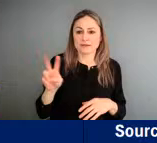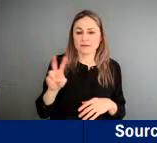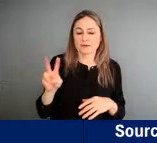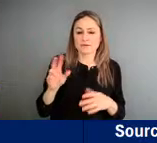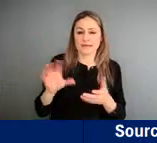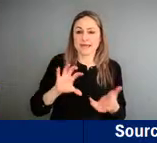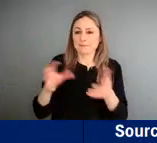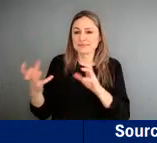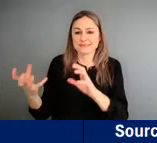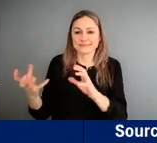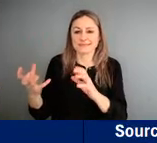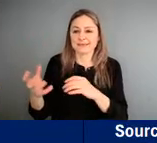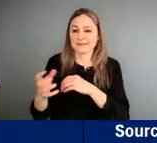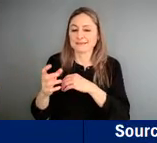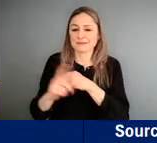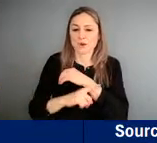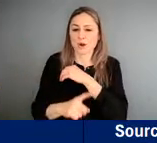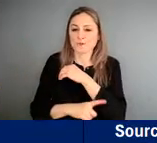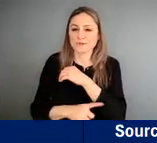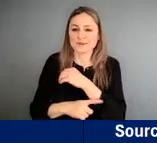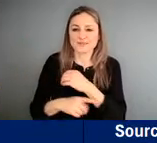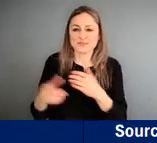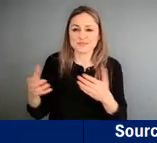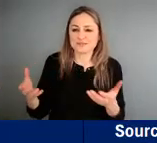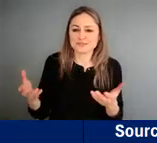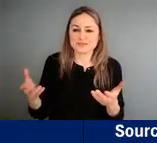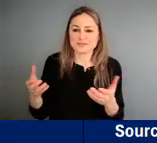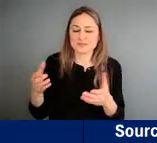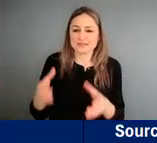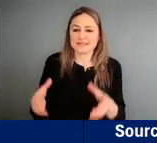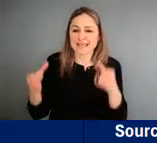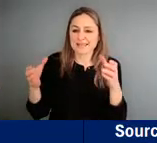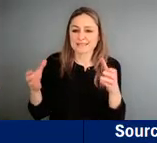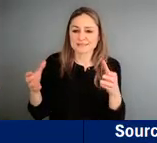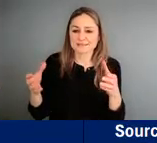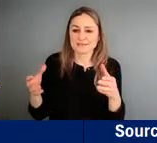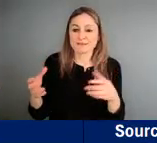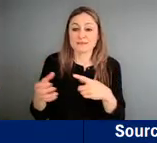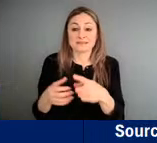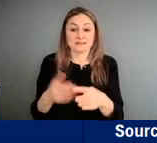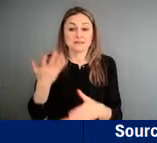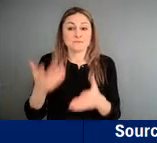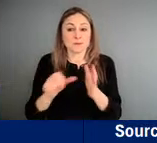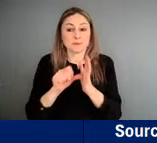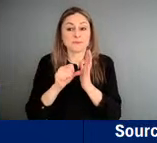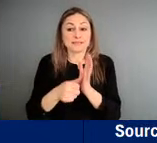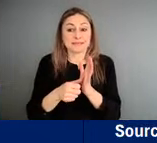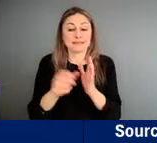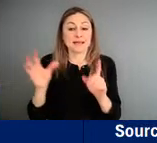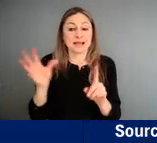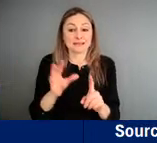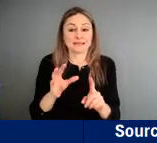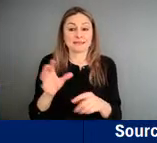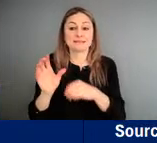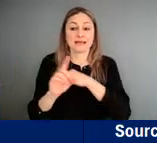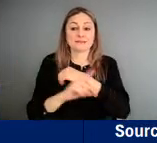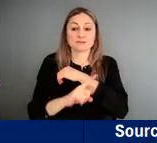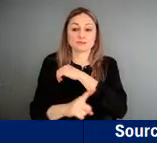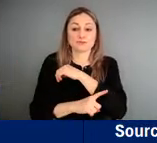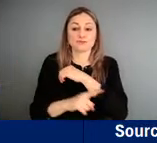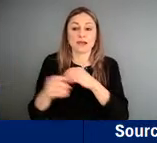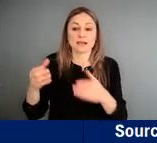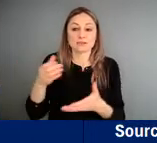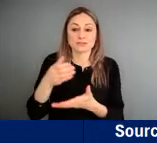and painting out graffiti on the bridge. I think this is probably highlighting that trash cans